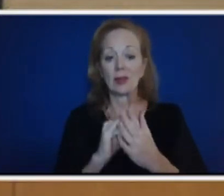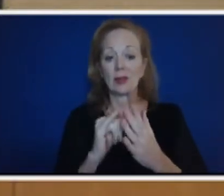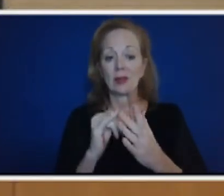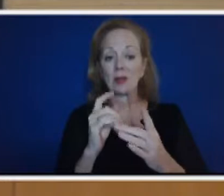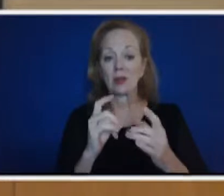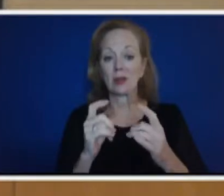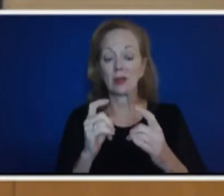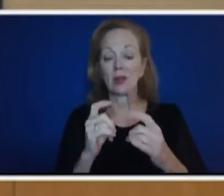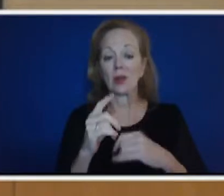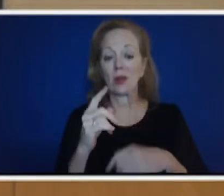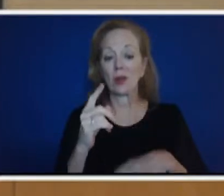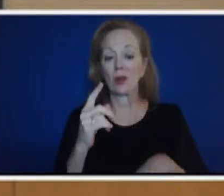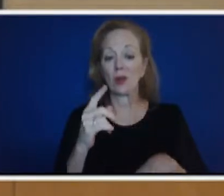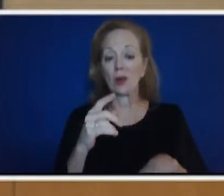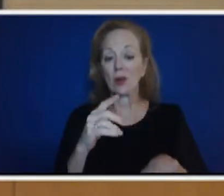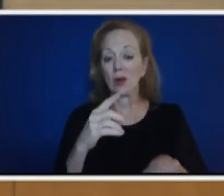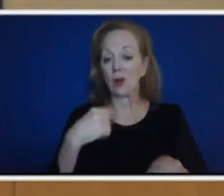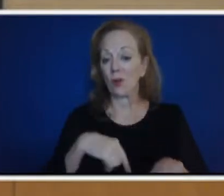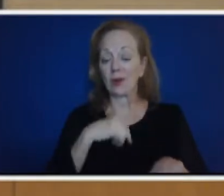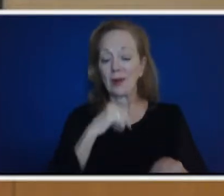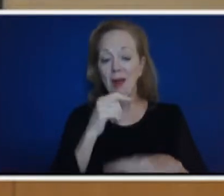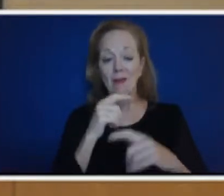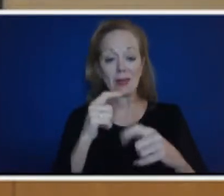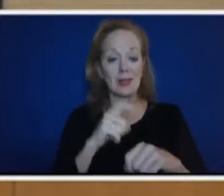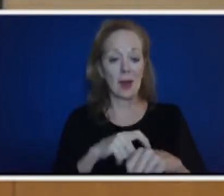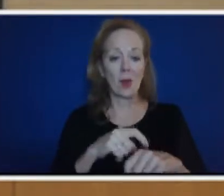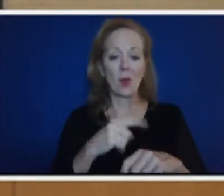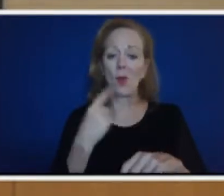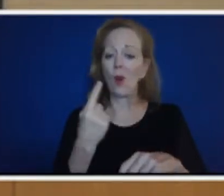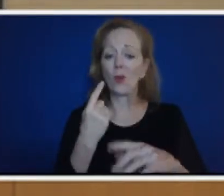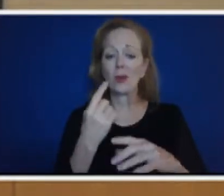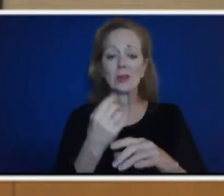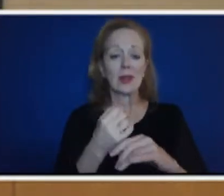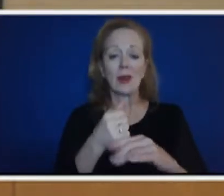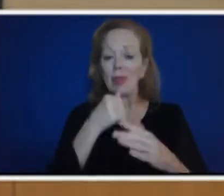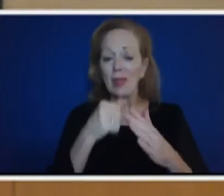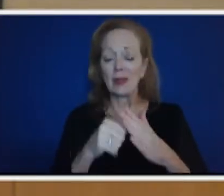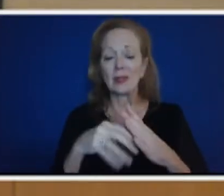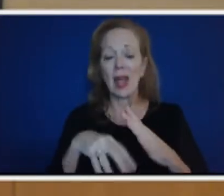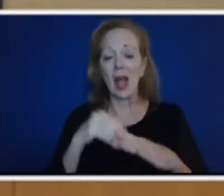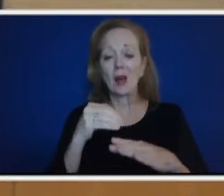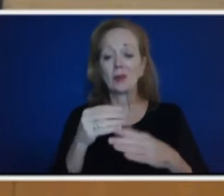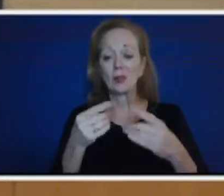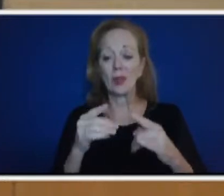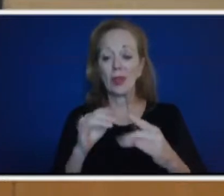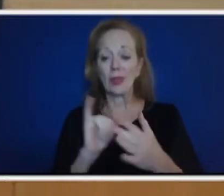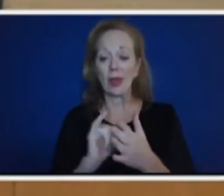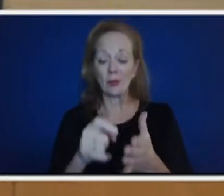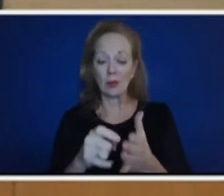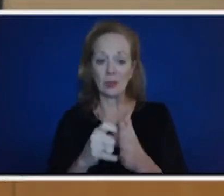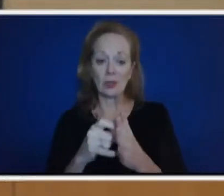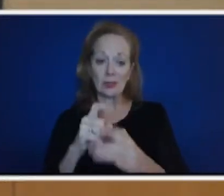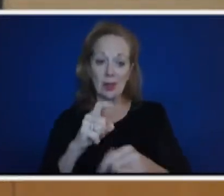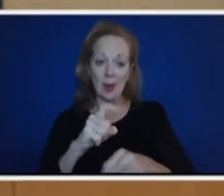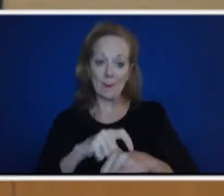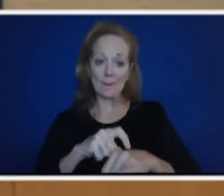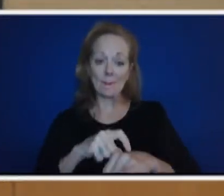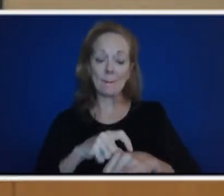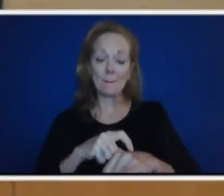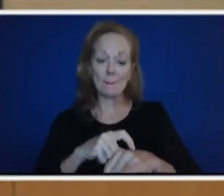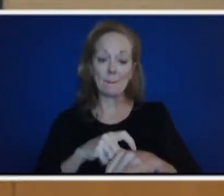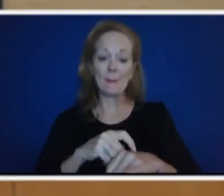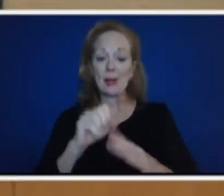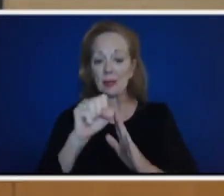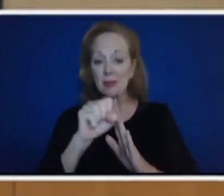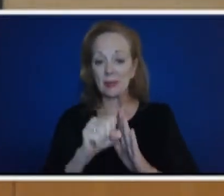or that we don't have a lot of time, but we always get our letters out within that mandated period that the state requires